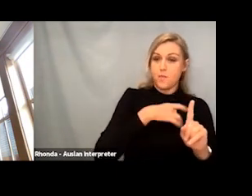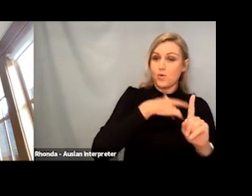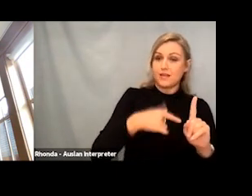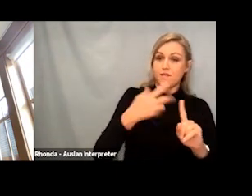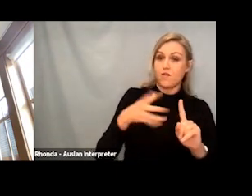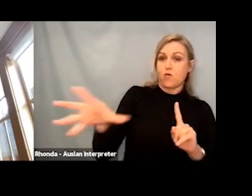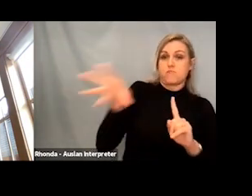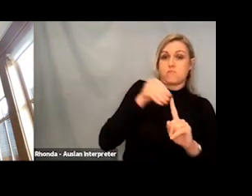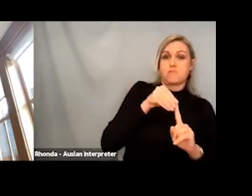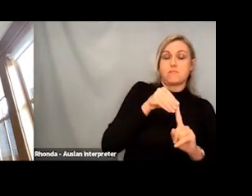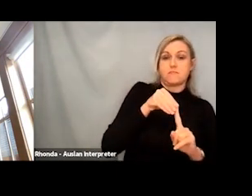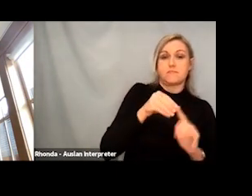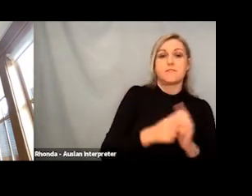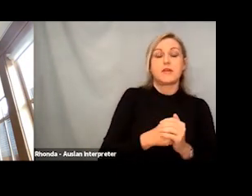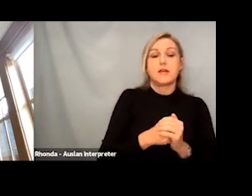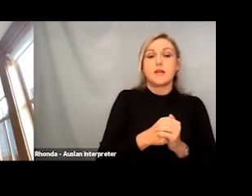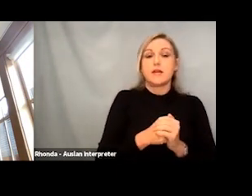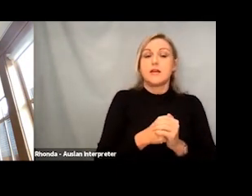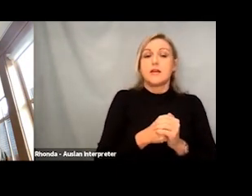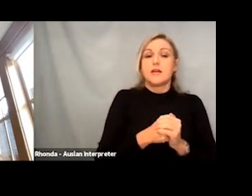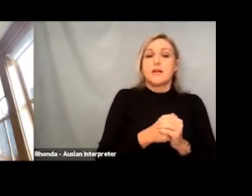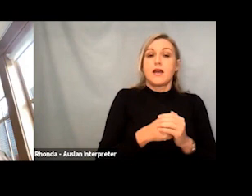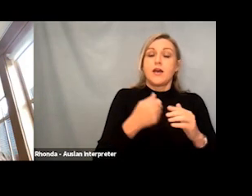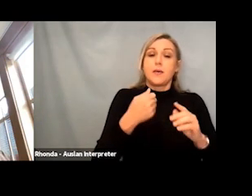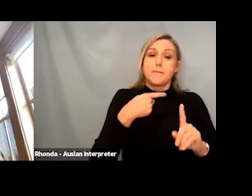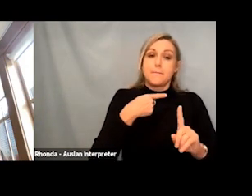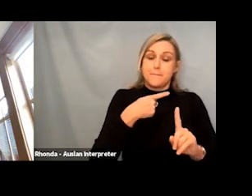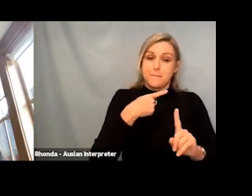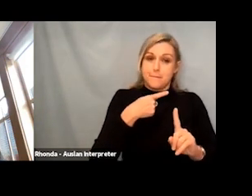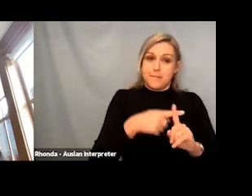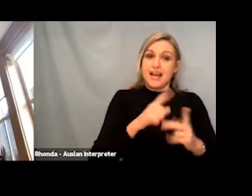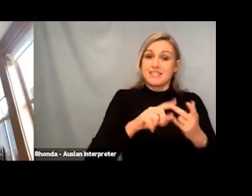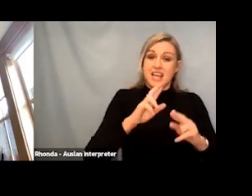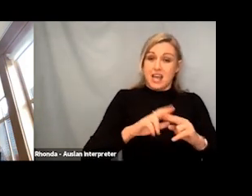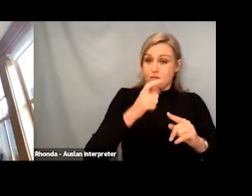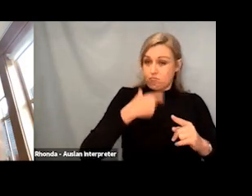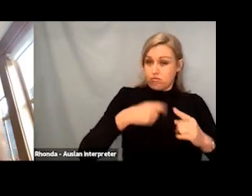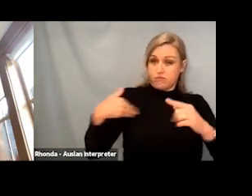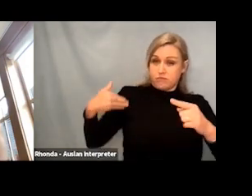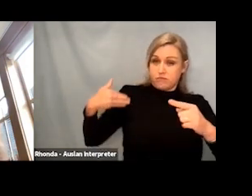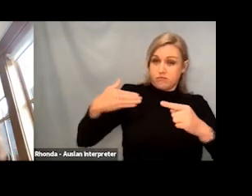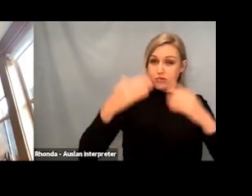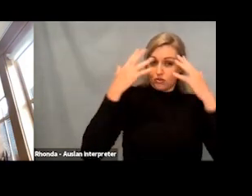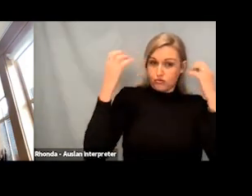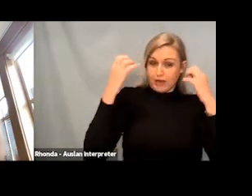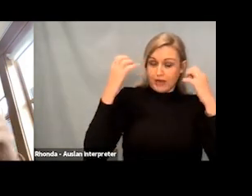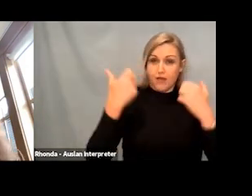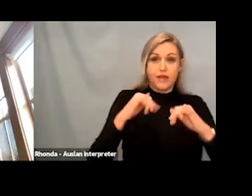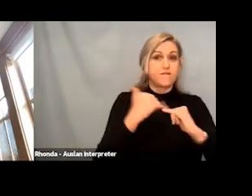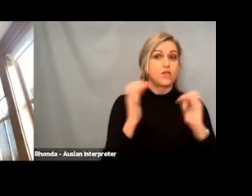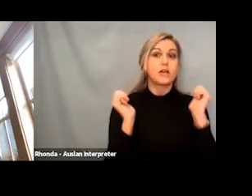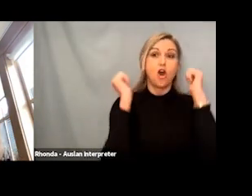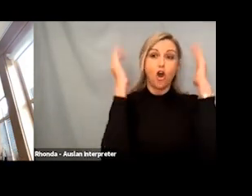signaling. Now, if you provide on top of that background of chronic stress, acute stress, then